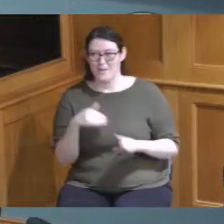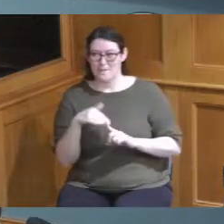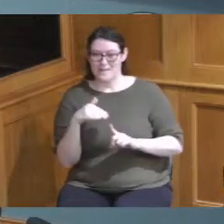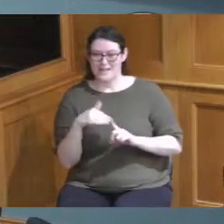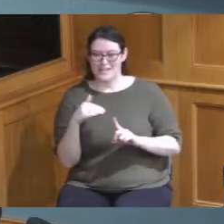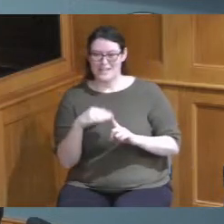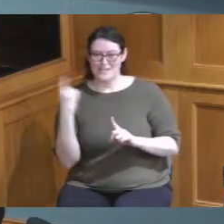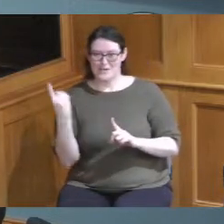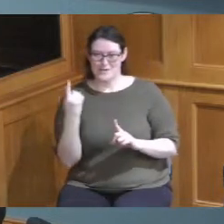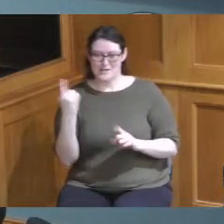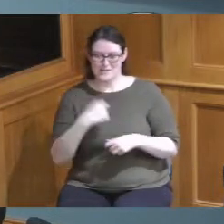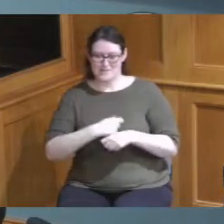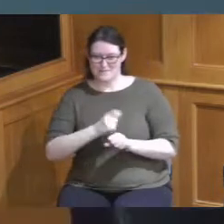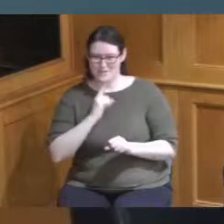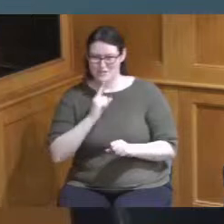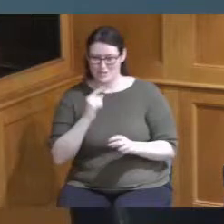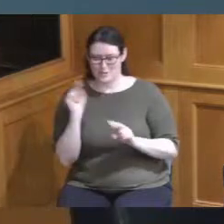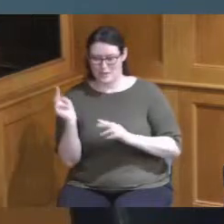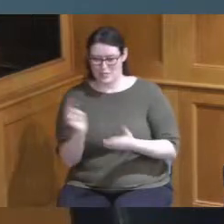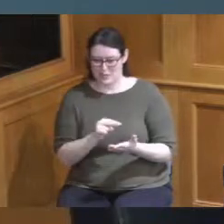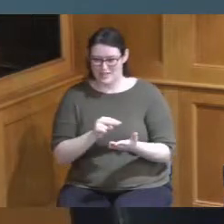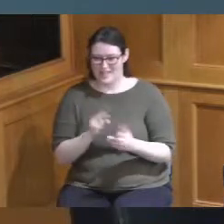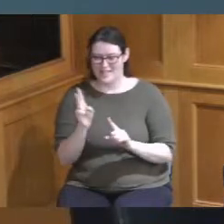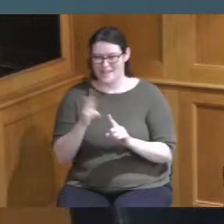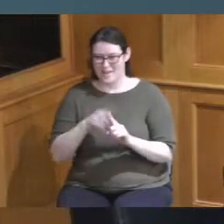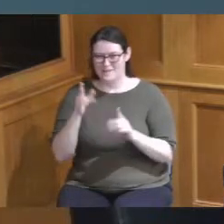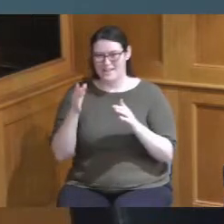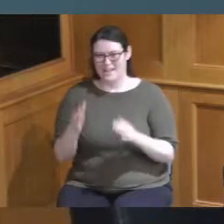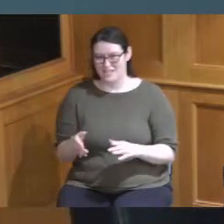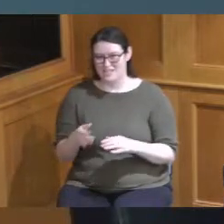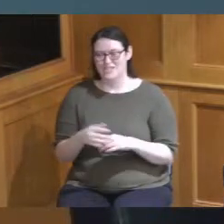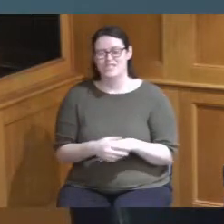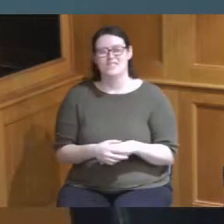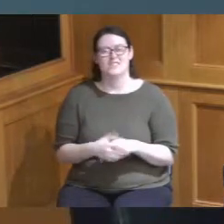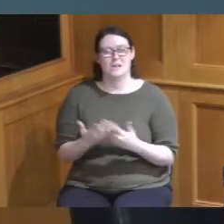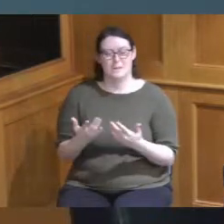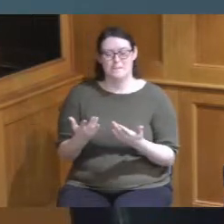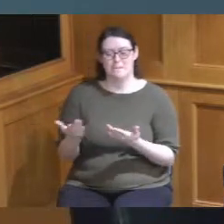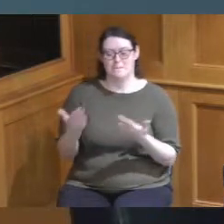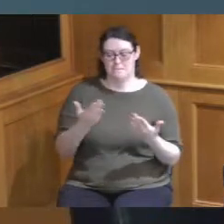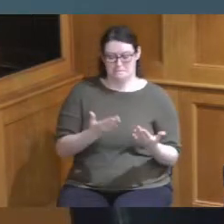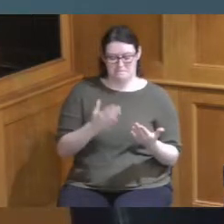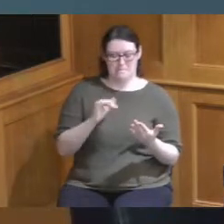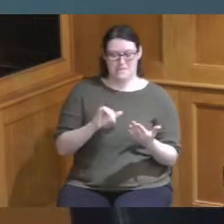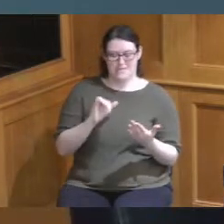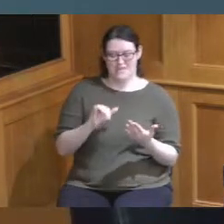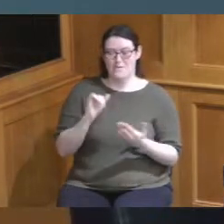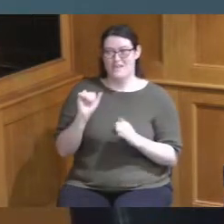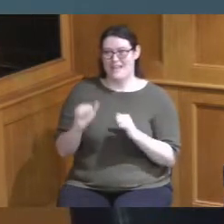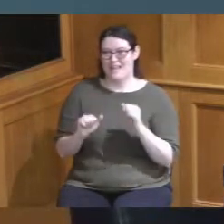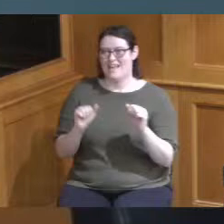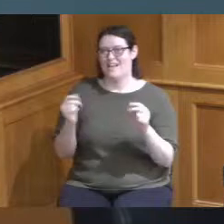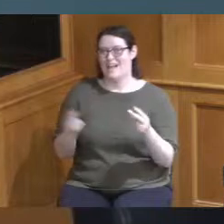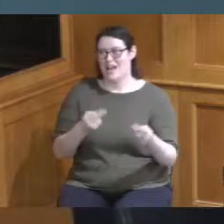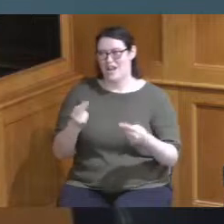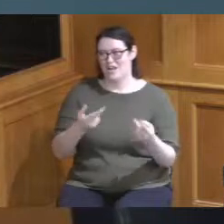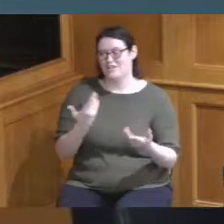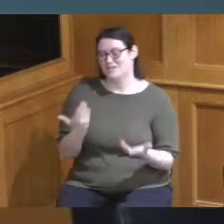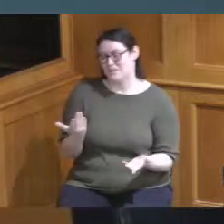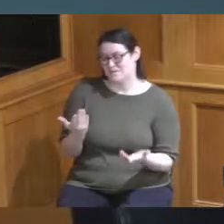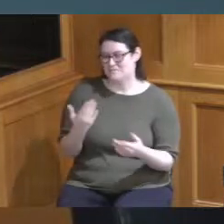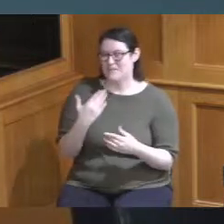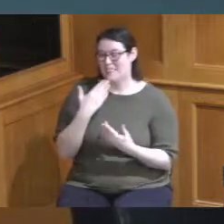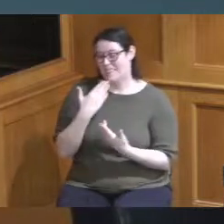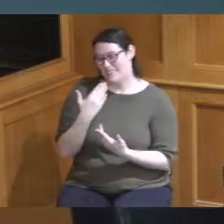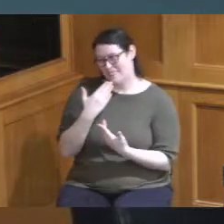time about making sure that we look at the applications that are coming in so you can rectify and bring it forth. So I